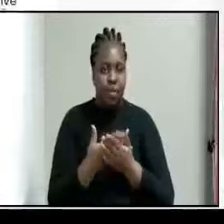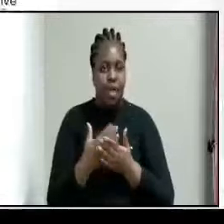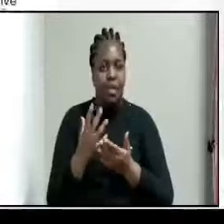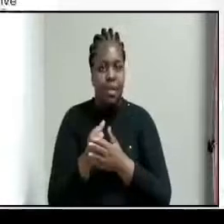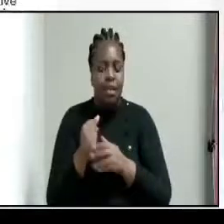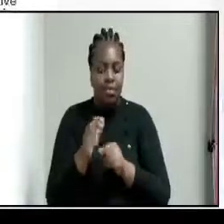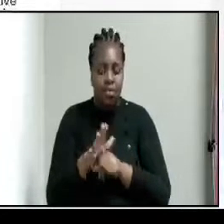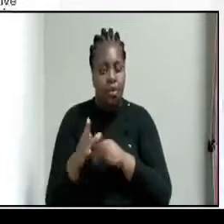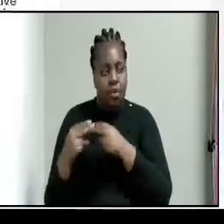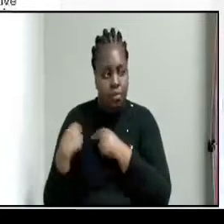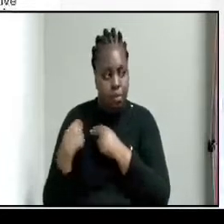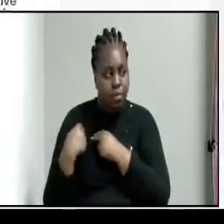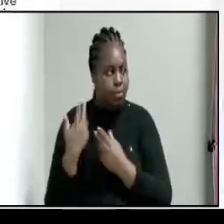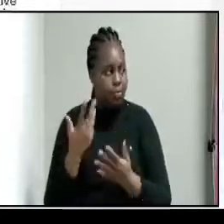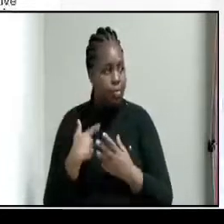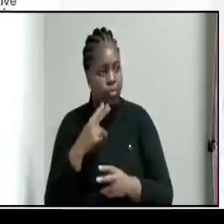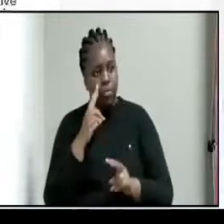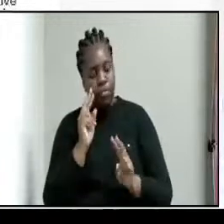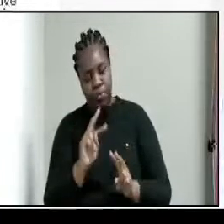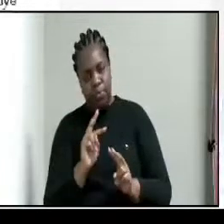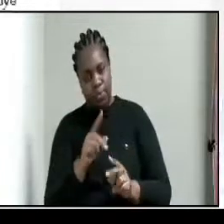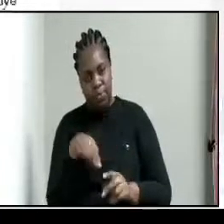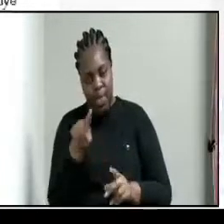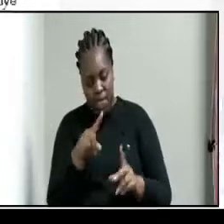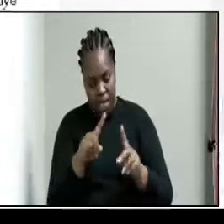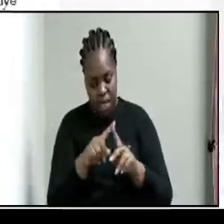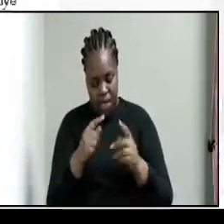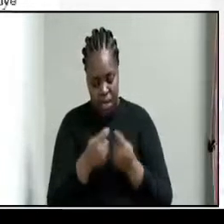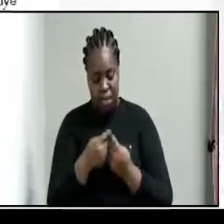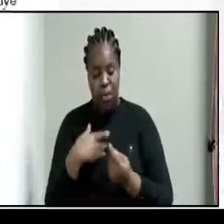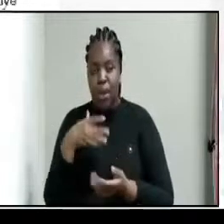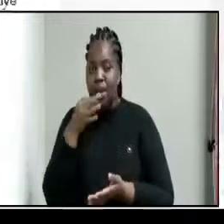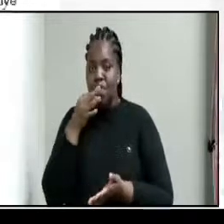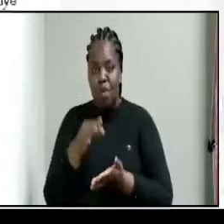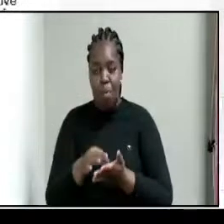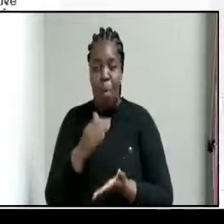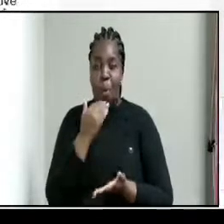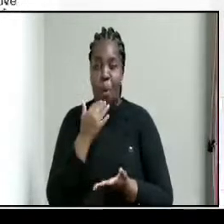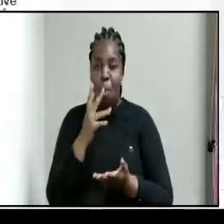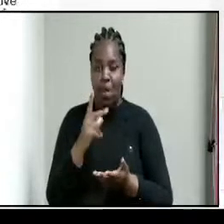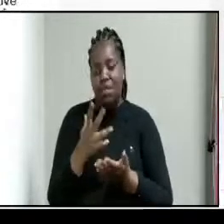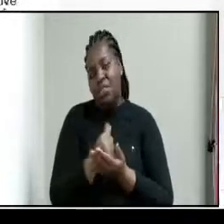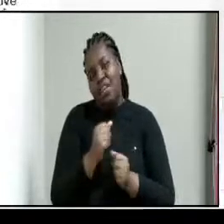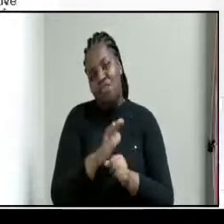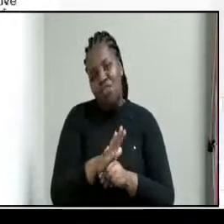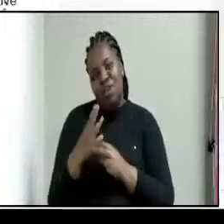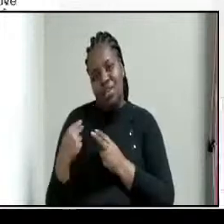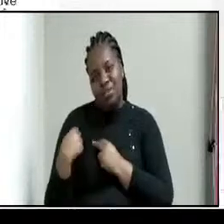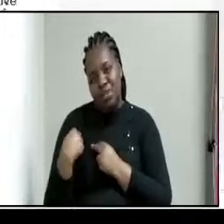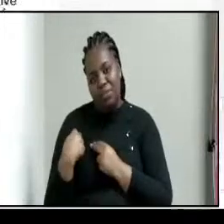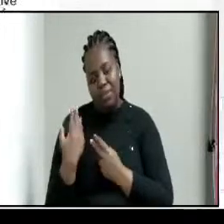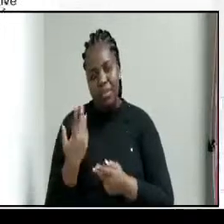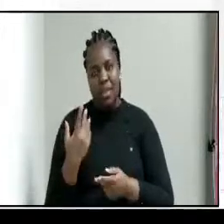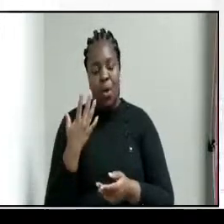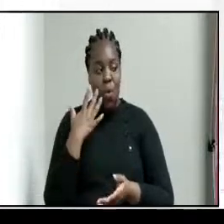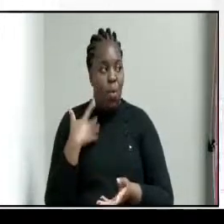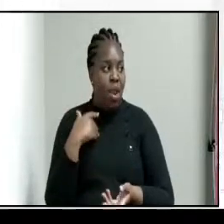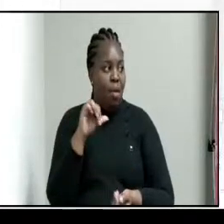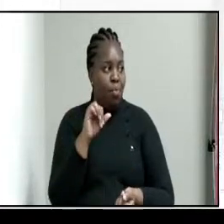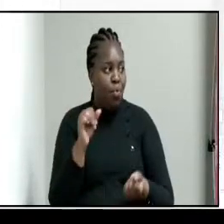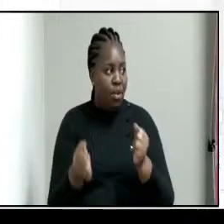to say, let's have a look as to what the task team recommended, who is supposed to account, etc. And to